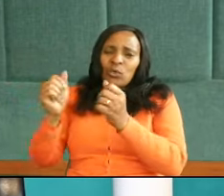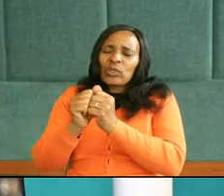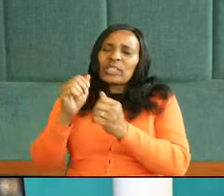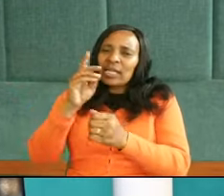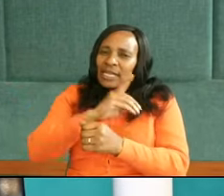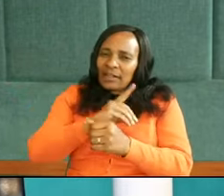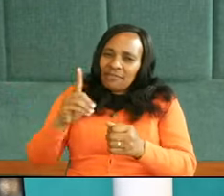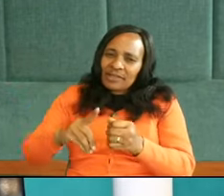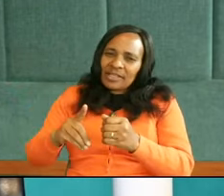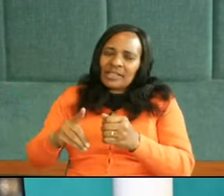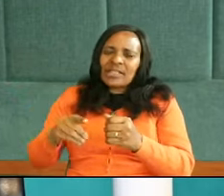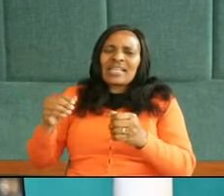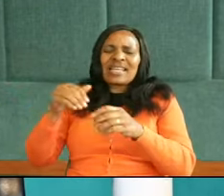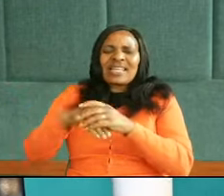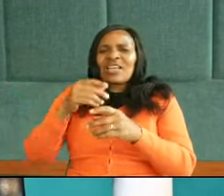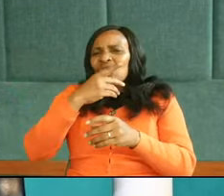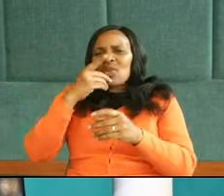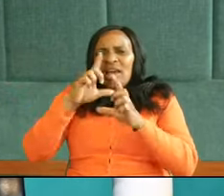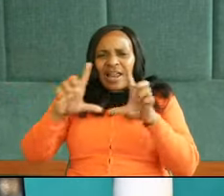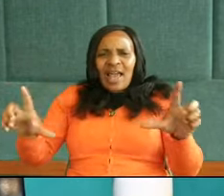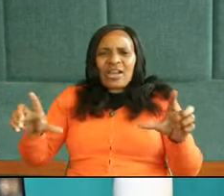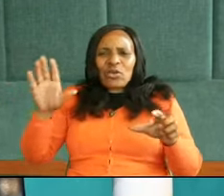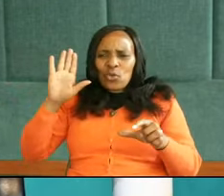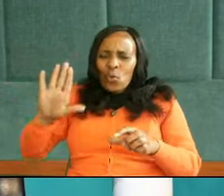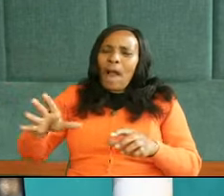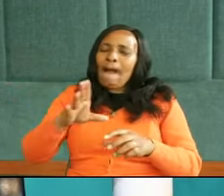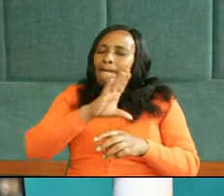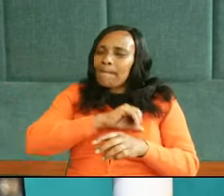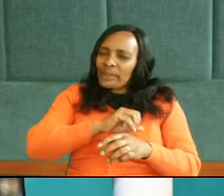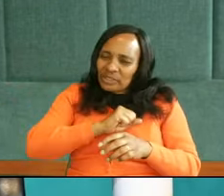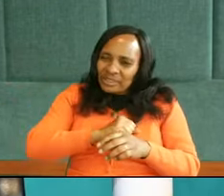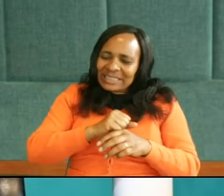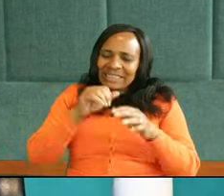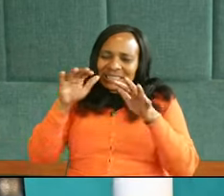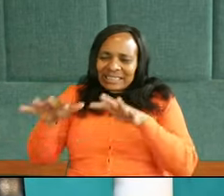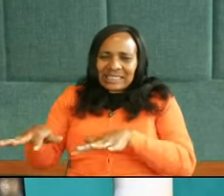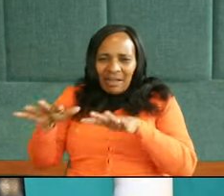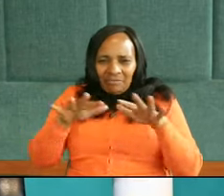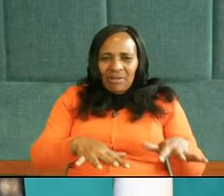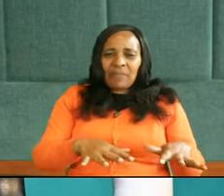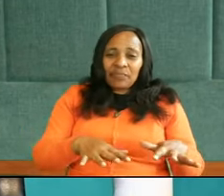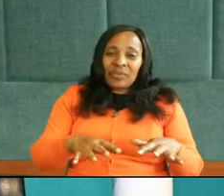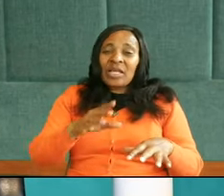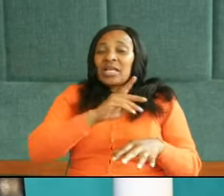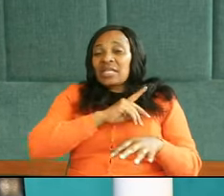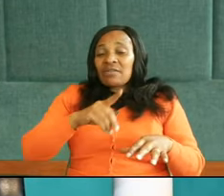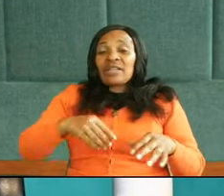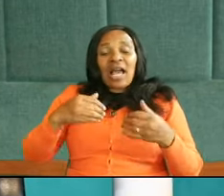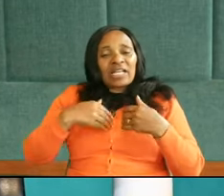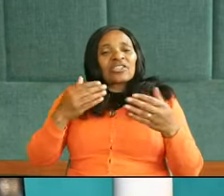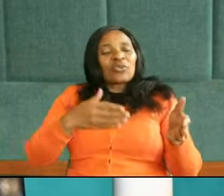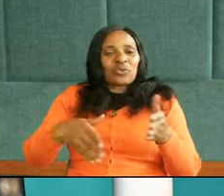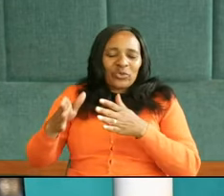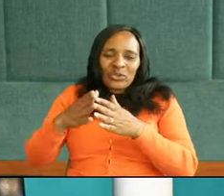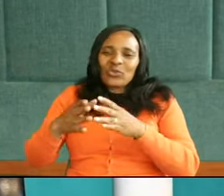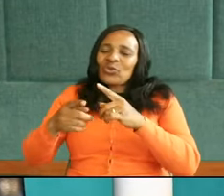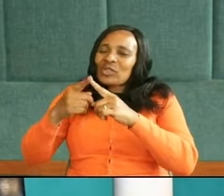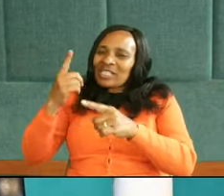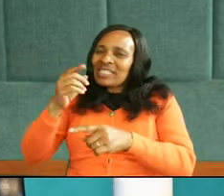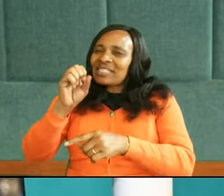David, where in the wilderness, you're patient and you go through severe trials. You know, David had the opportunity to kill